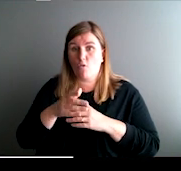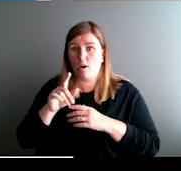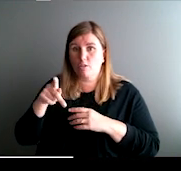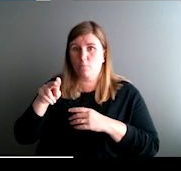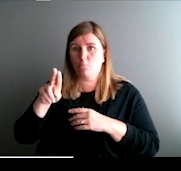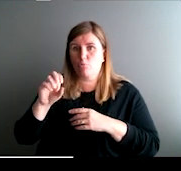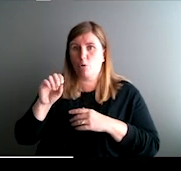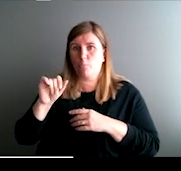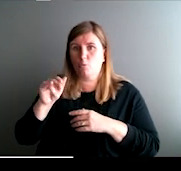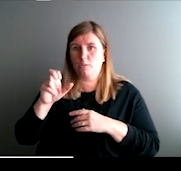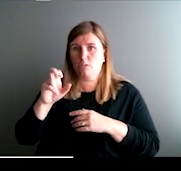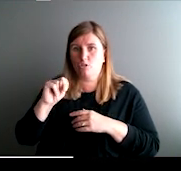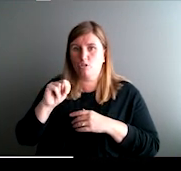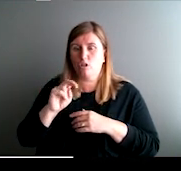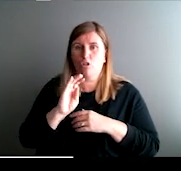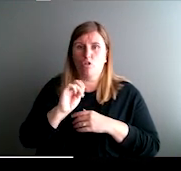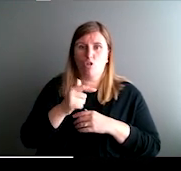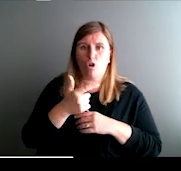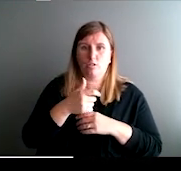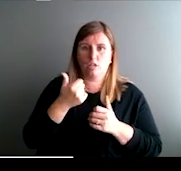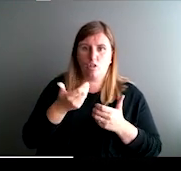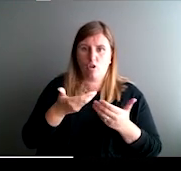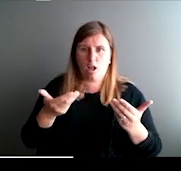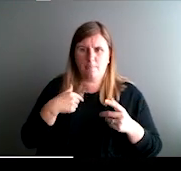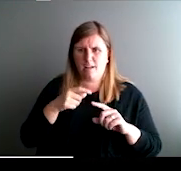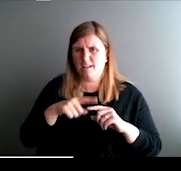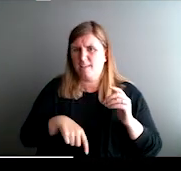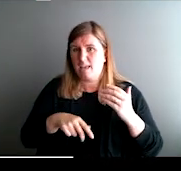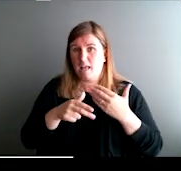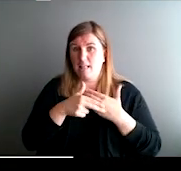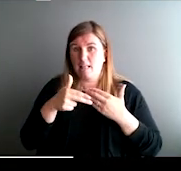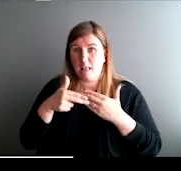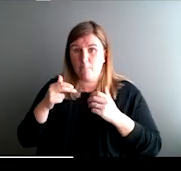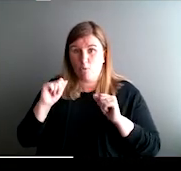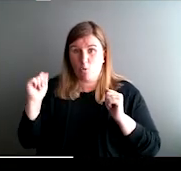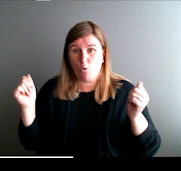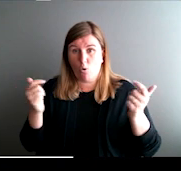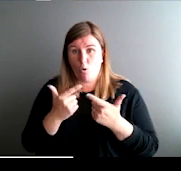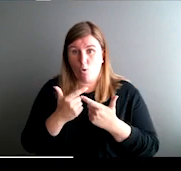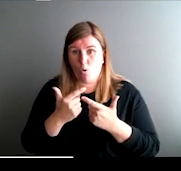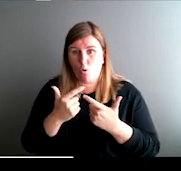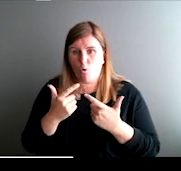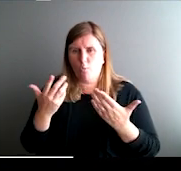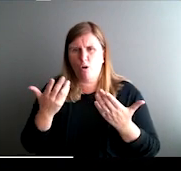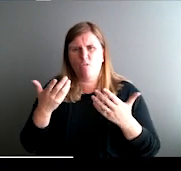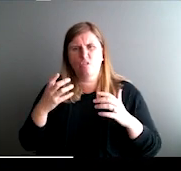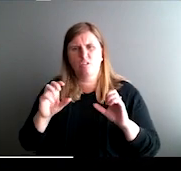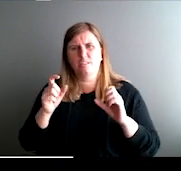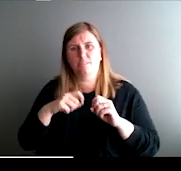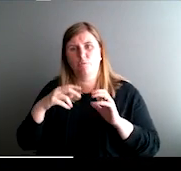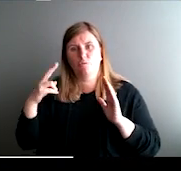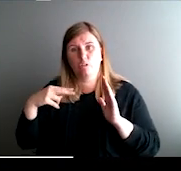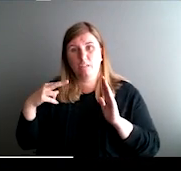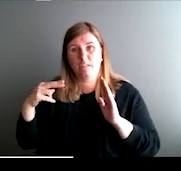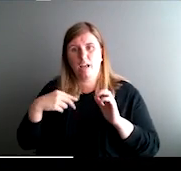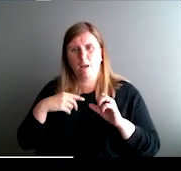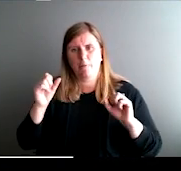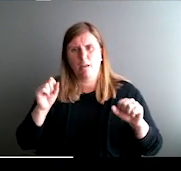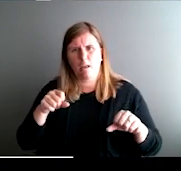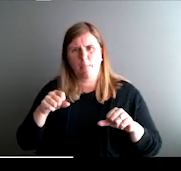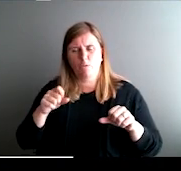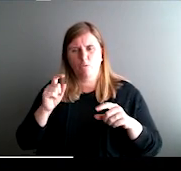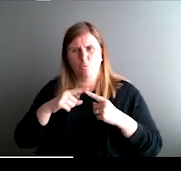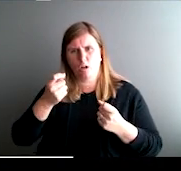preposition, log as another item. If I can't label all of those things, what are the chances that in reading I'll be able